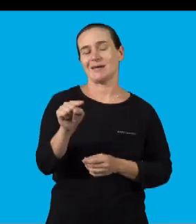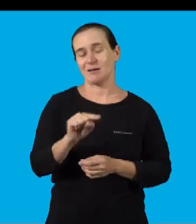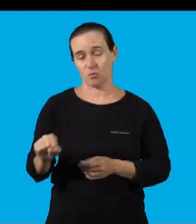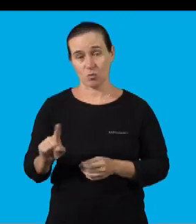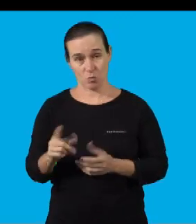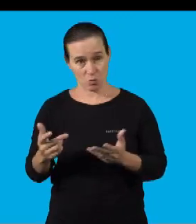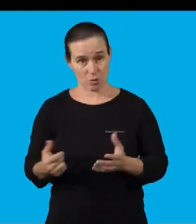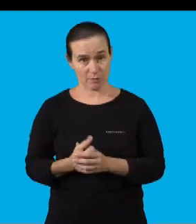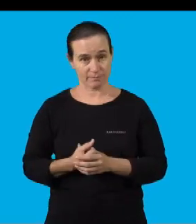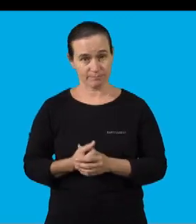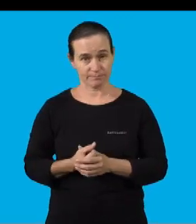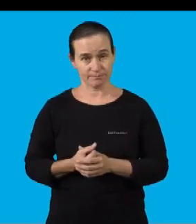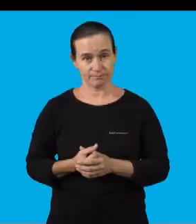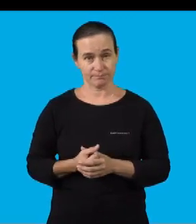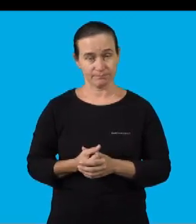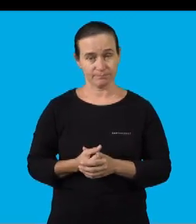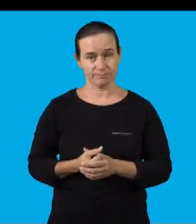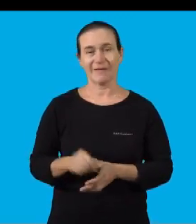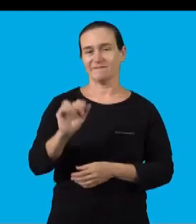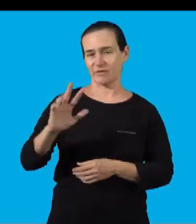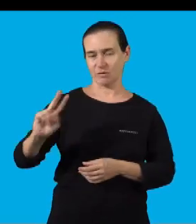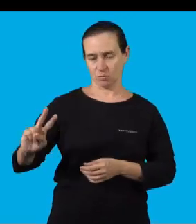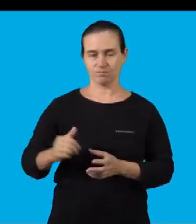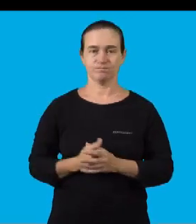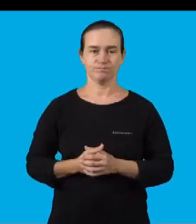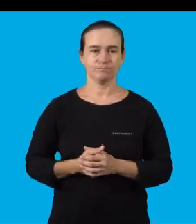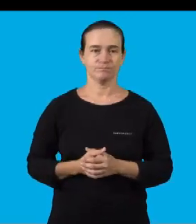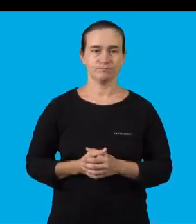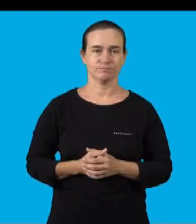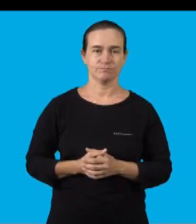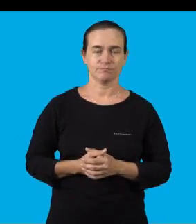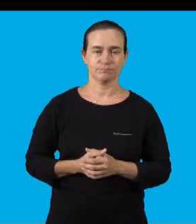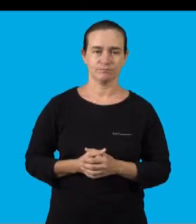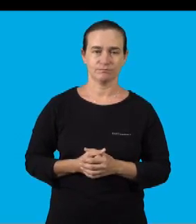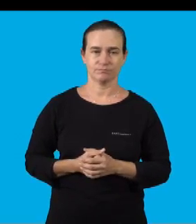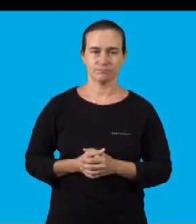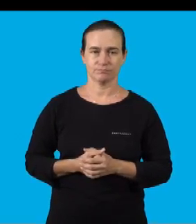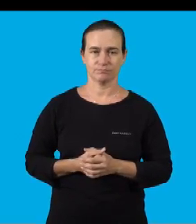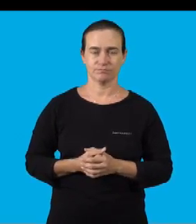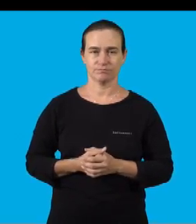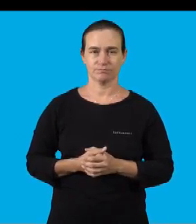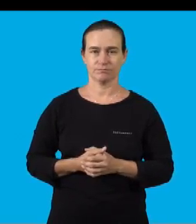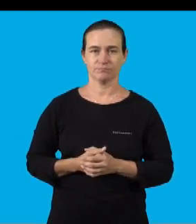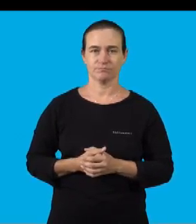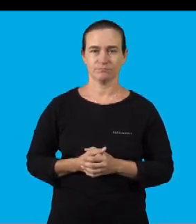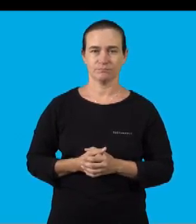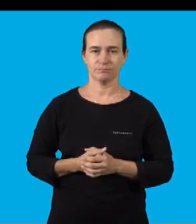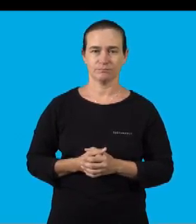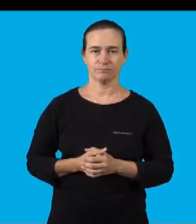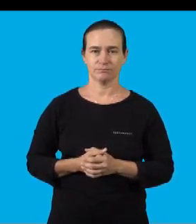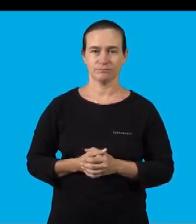n, that is going to be a 52. So 52 is going to be our